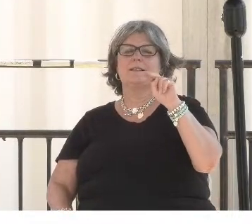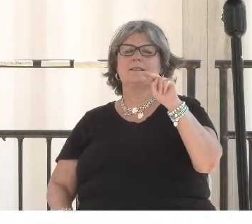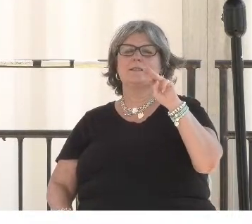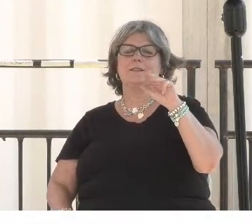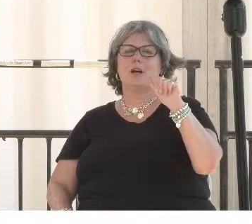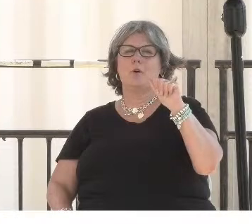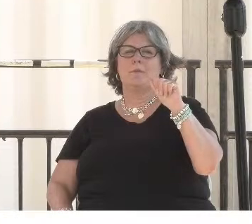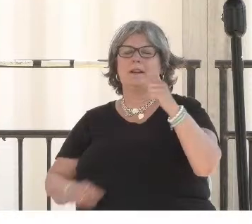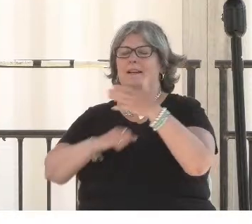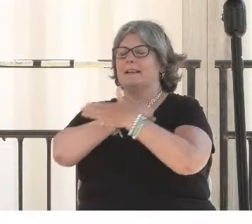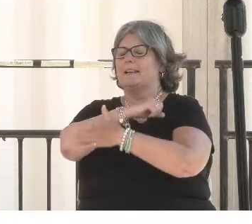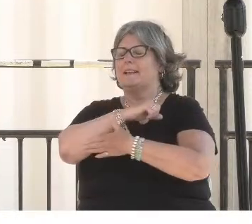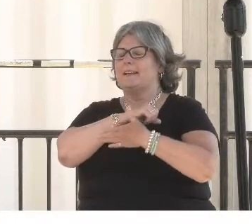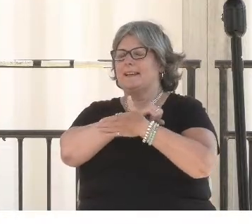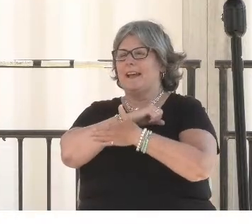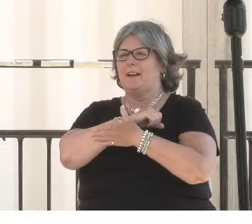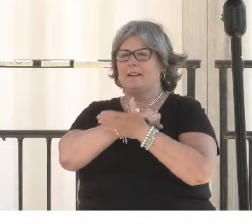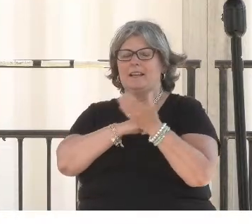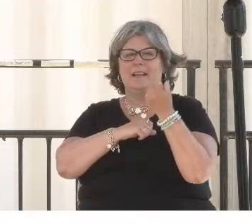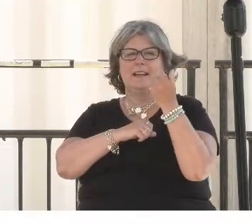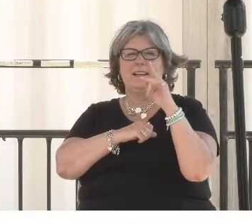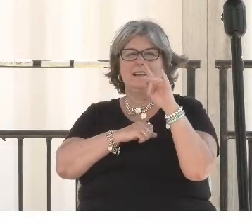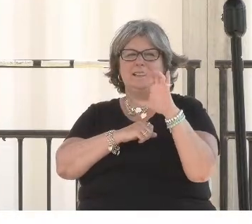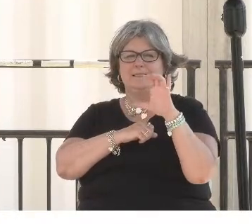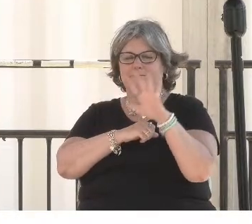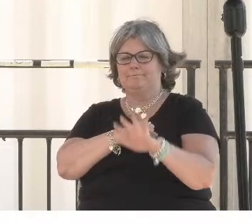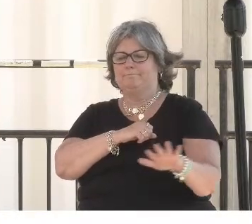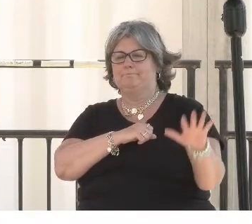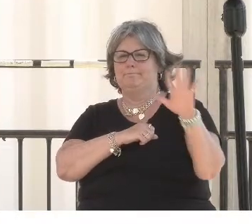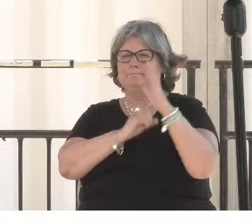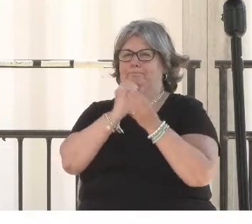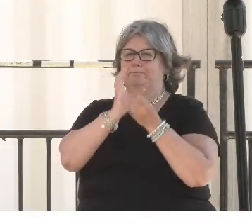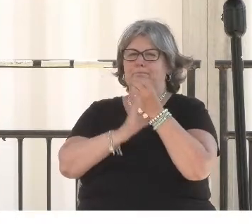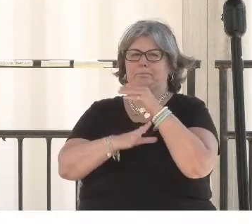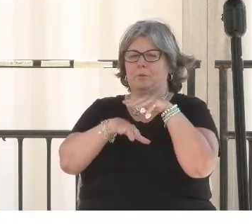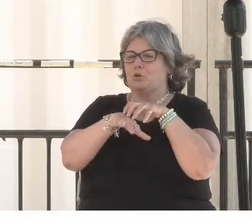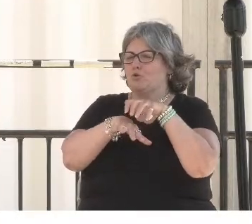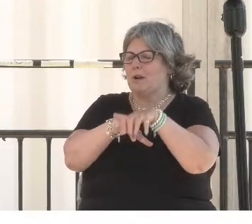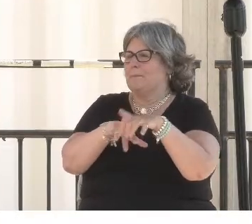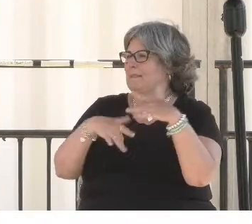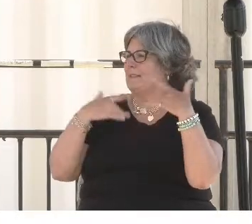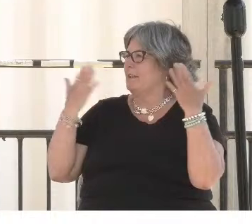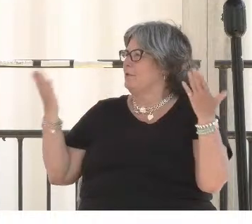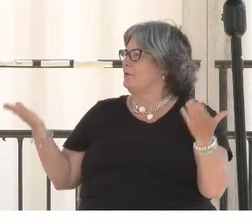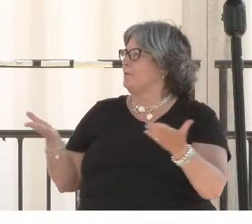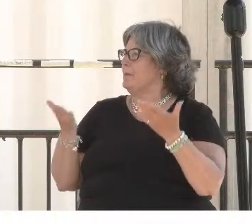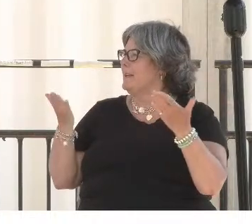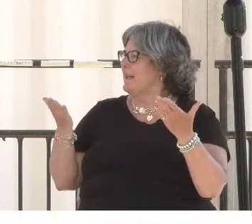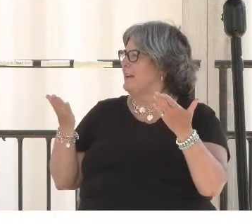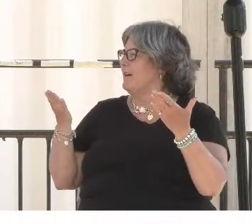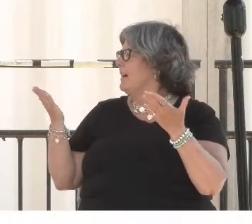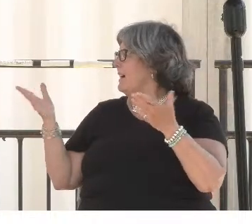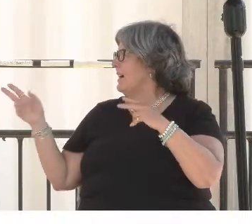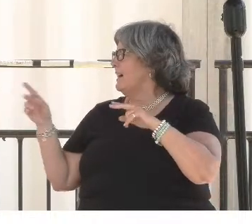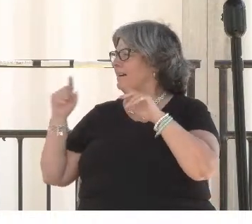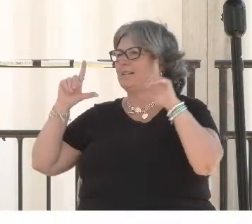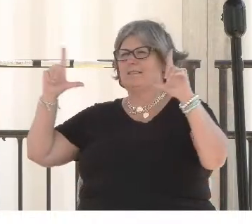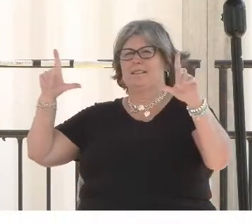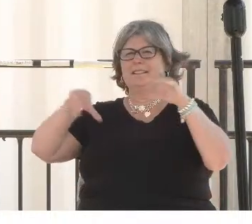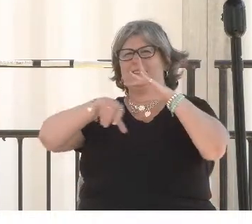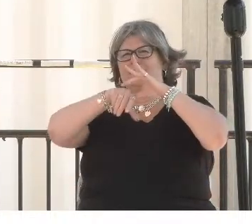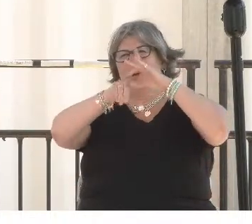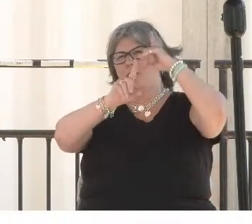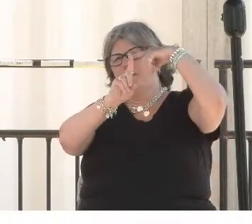Winegrowers. I work on behalf of the 1,800 grape growers in Sonoma County, and it's really exciting to be here because I'm looking at the sign that says